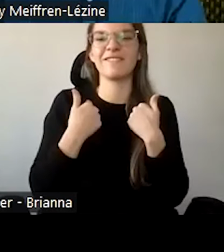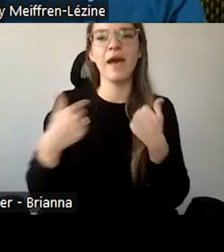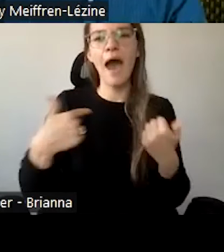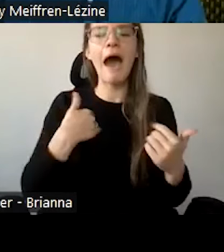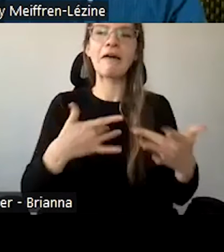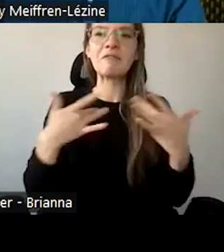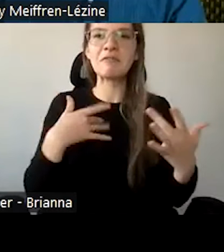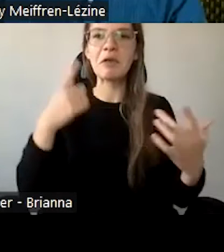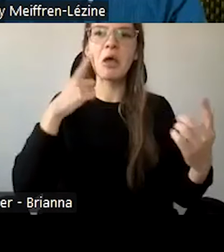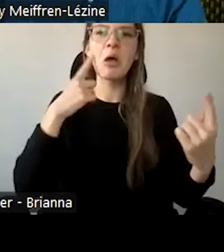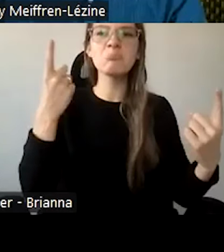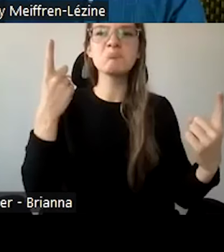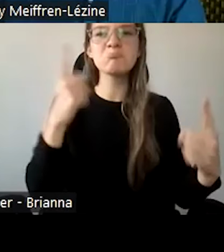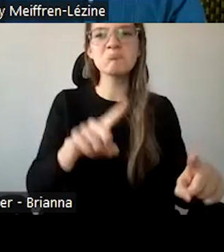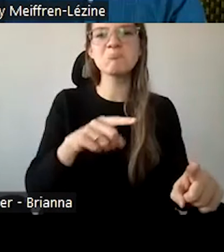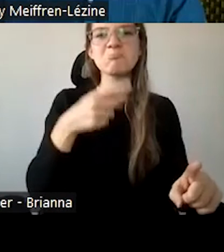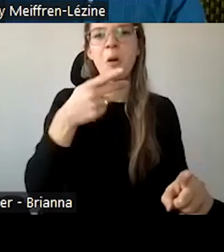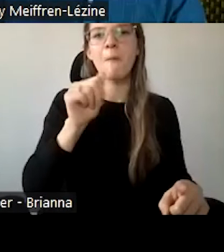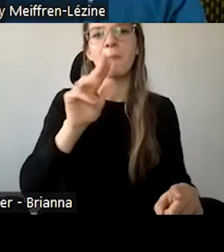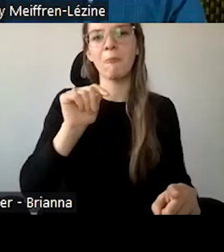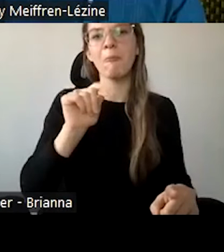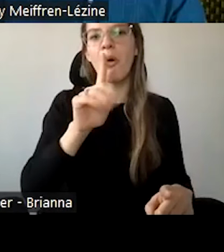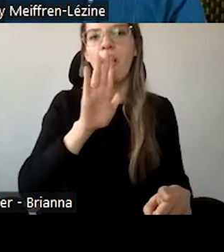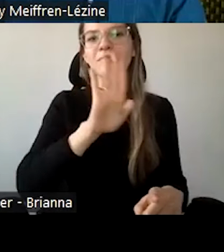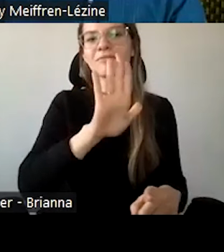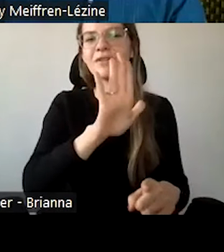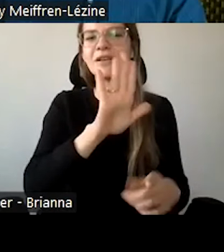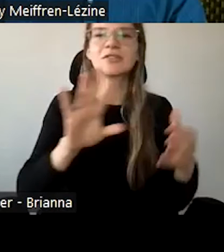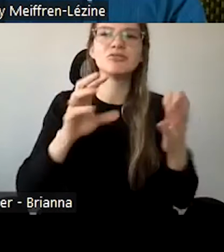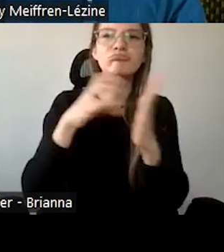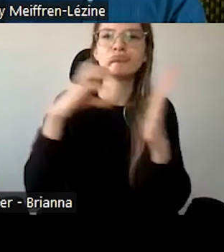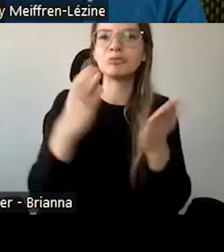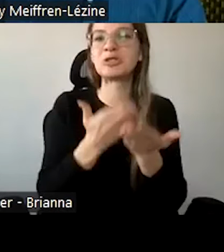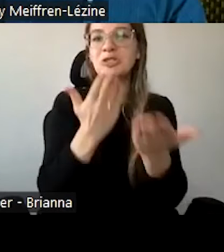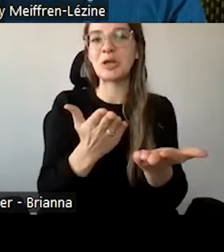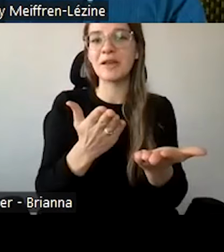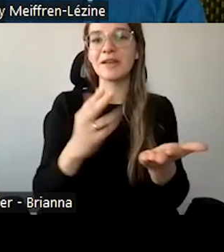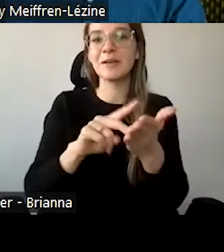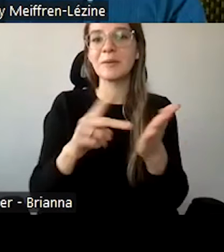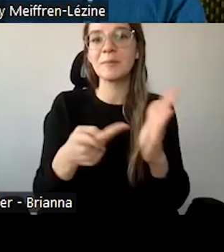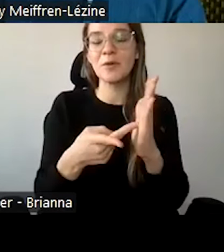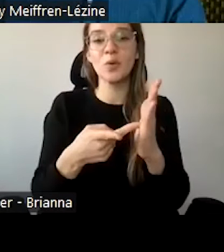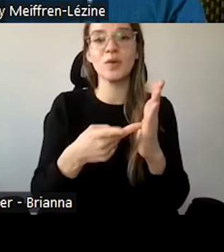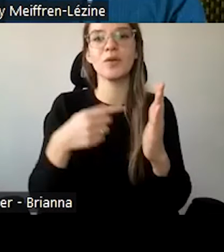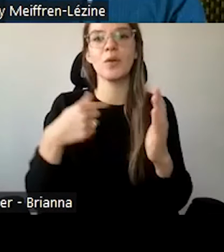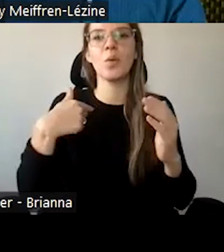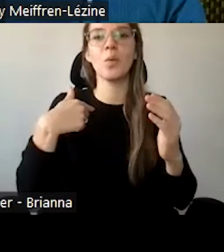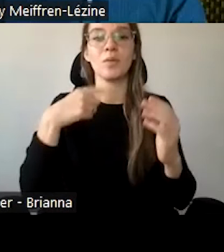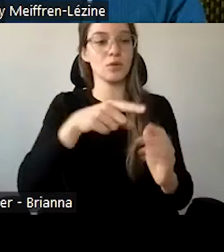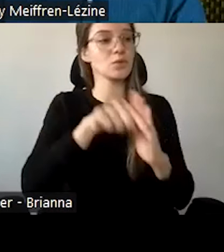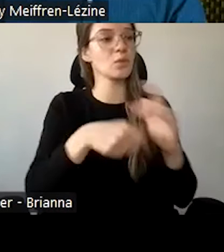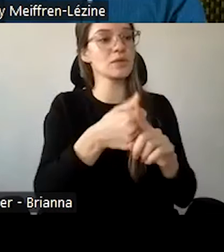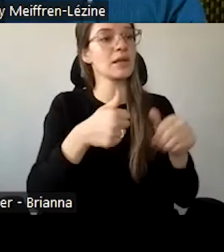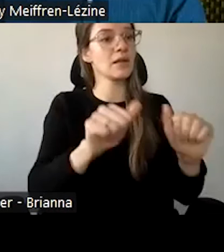feel pretty similarly to what Paul Quinet had suggested there. that it provides us an opportunity,